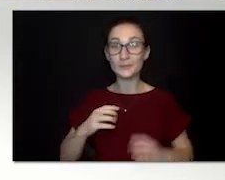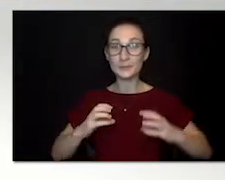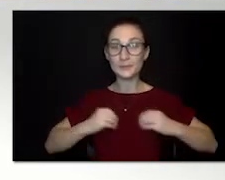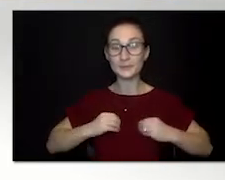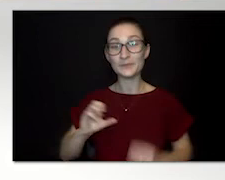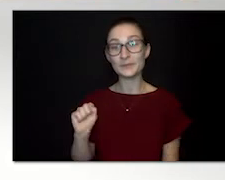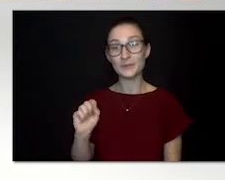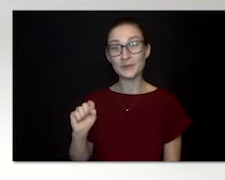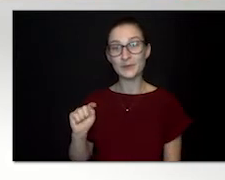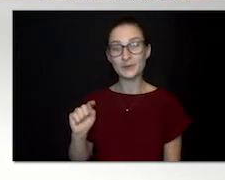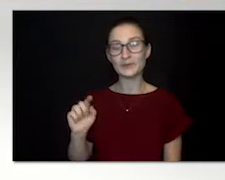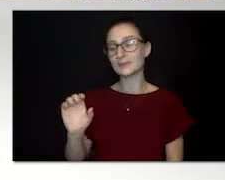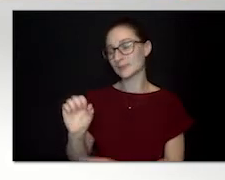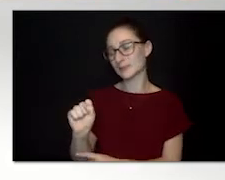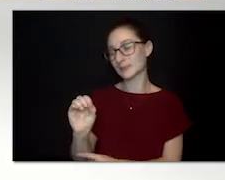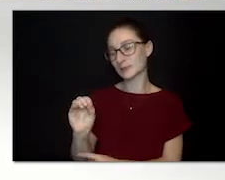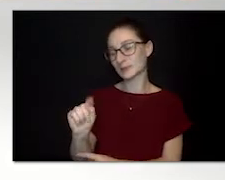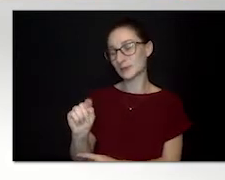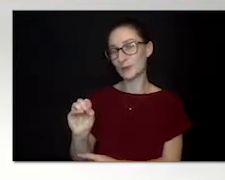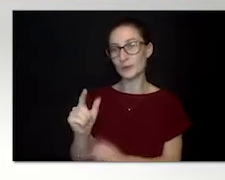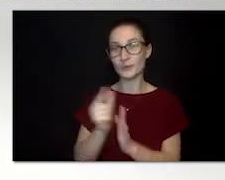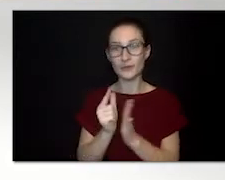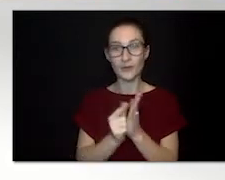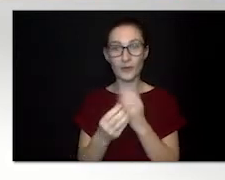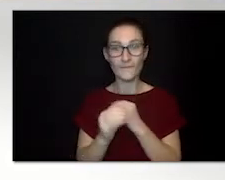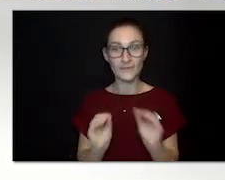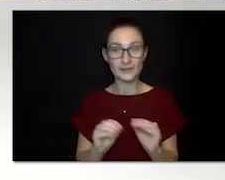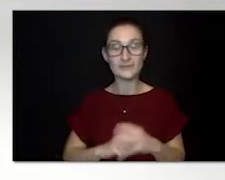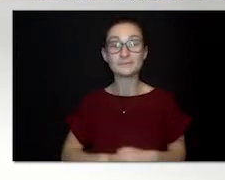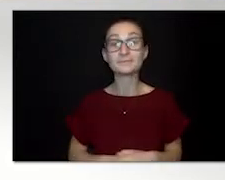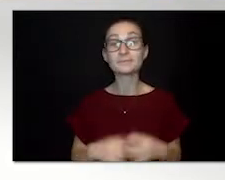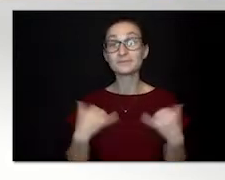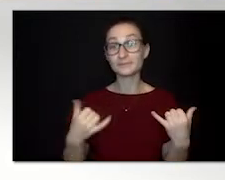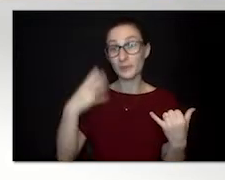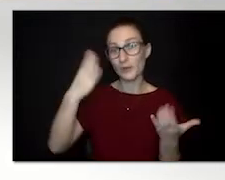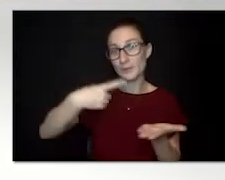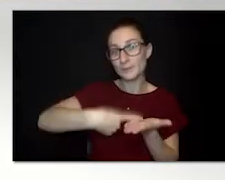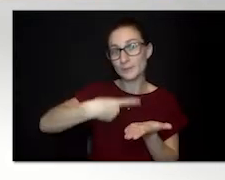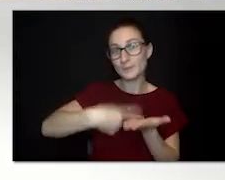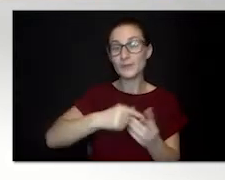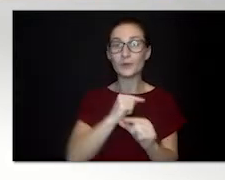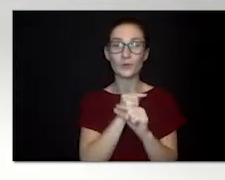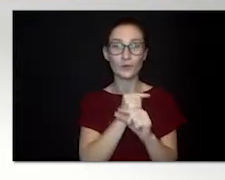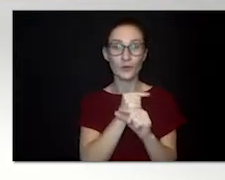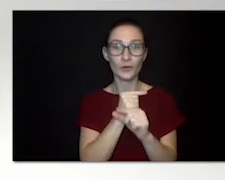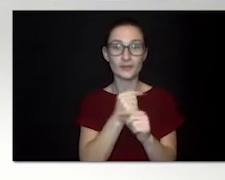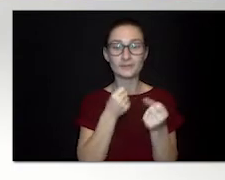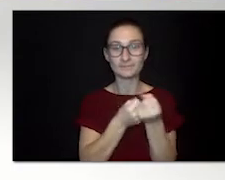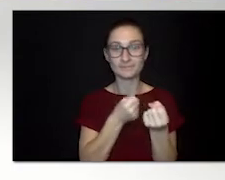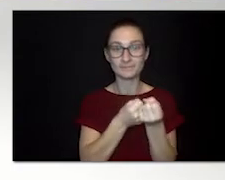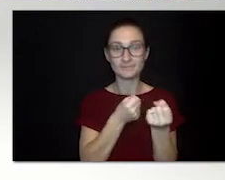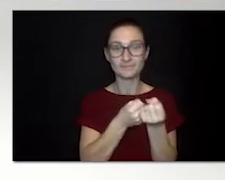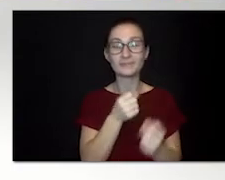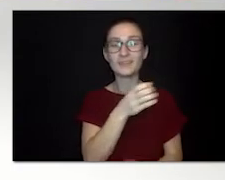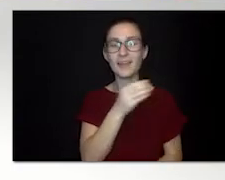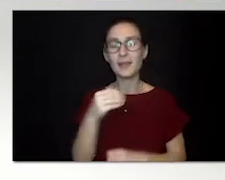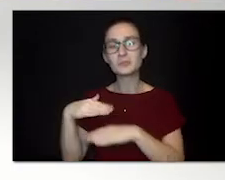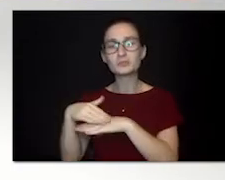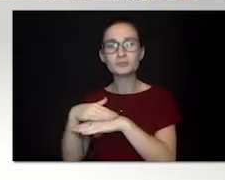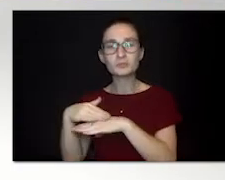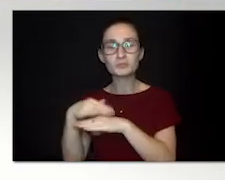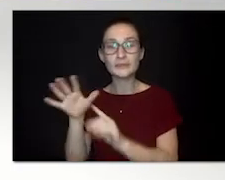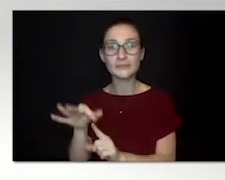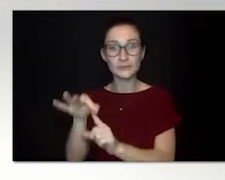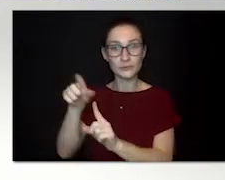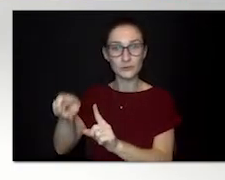I'm the owner of the Soto Law Office. Today we're going to be talking a lot about guardian advocacy, and then we're also